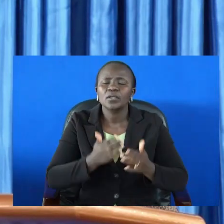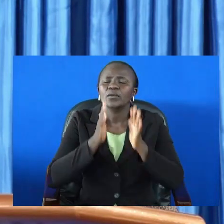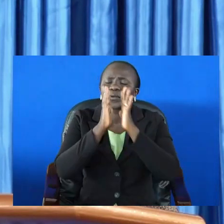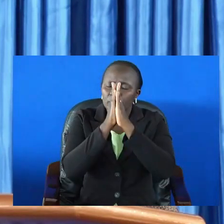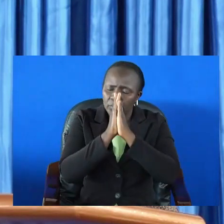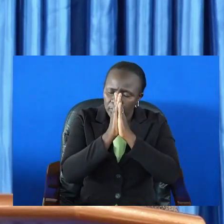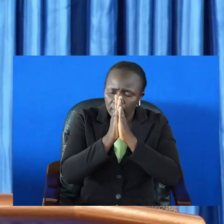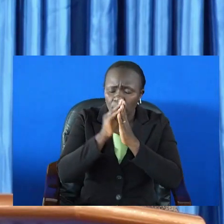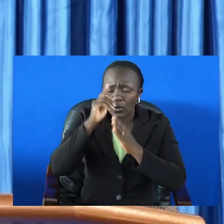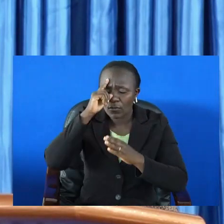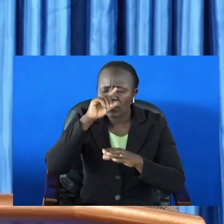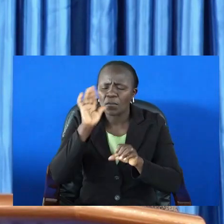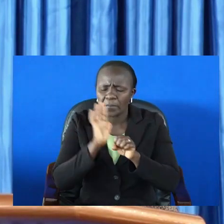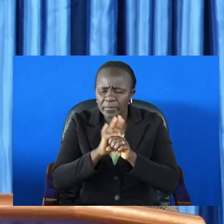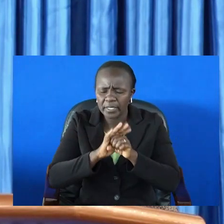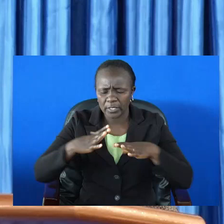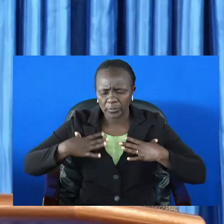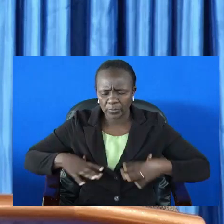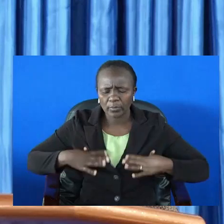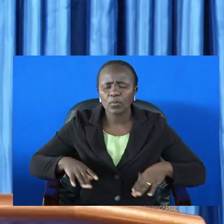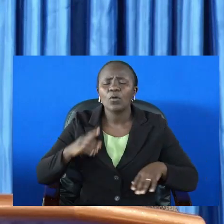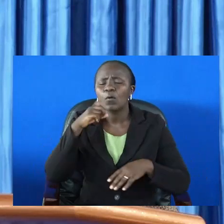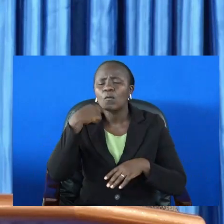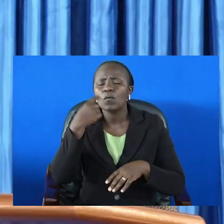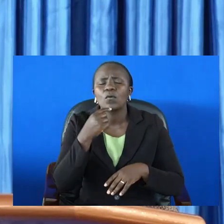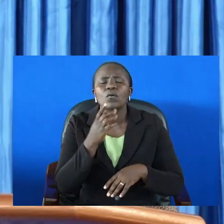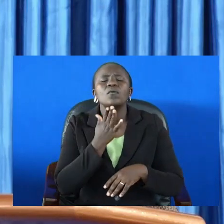pray for the many people who need our prayers,